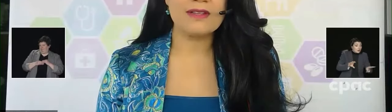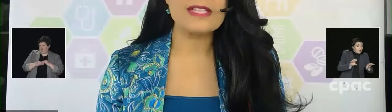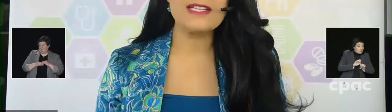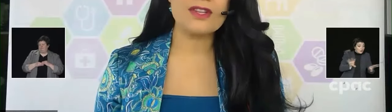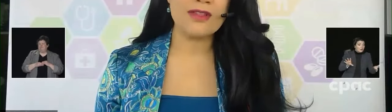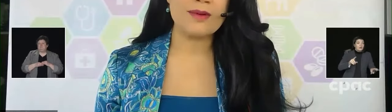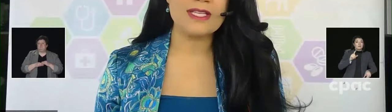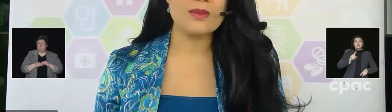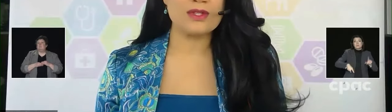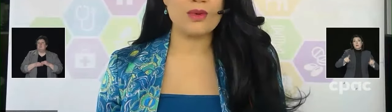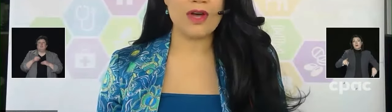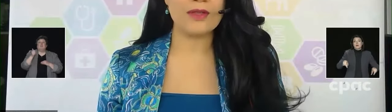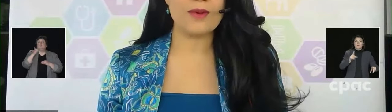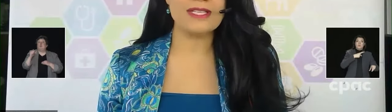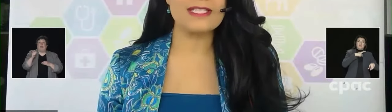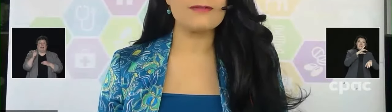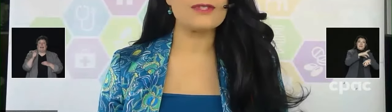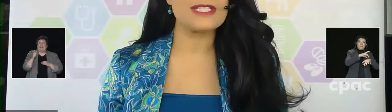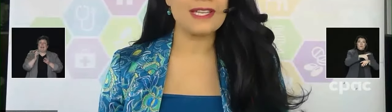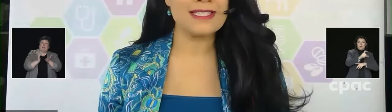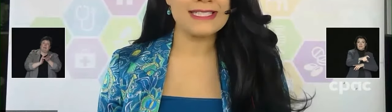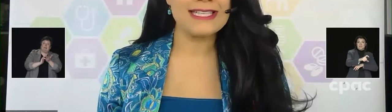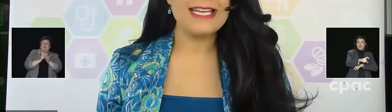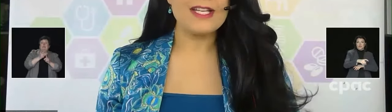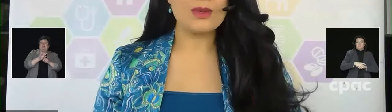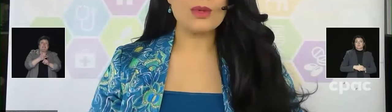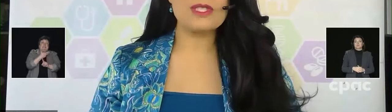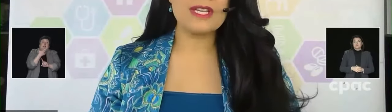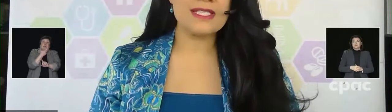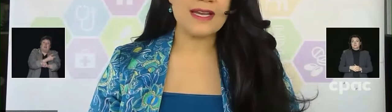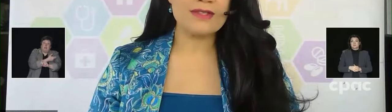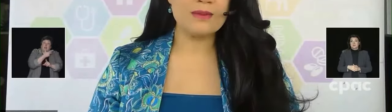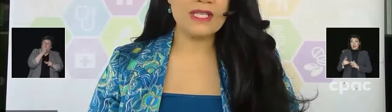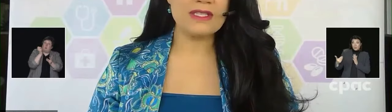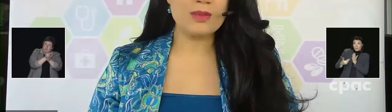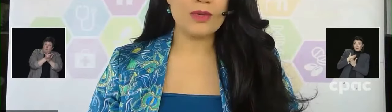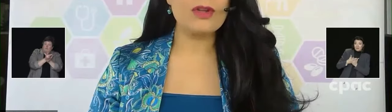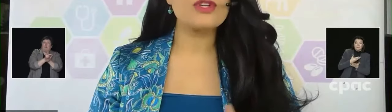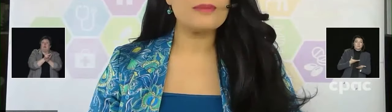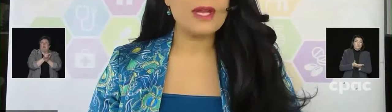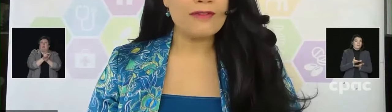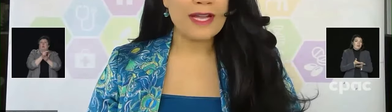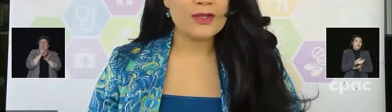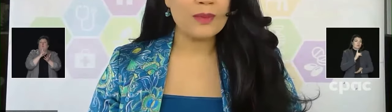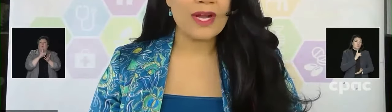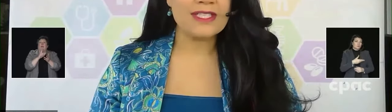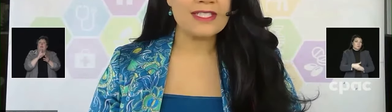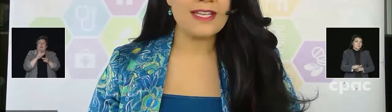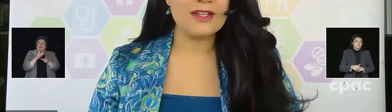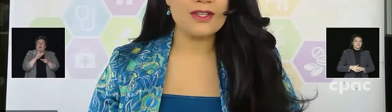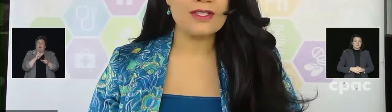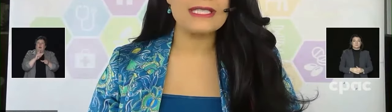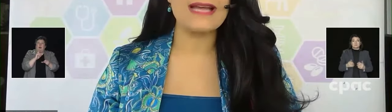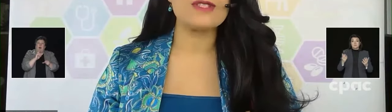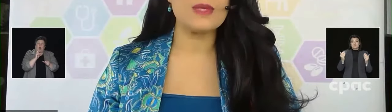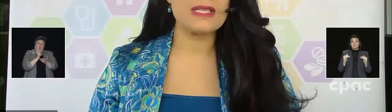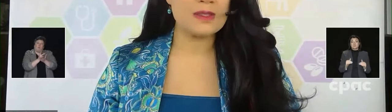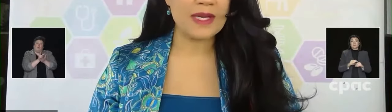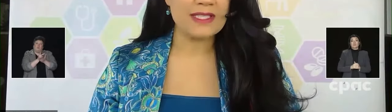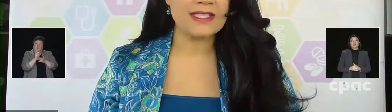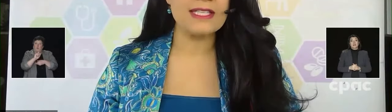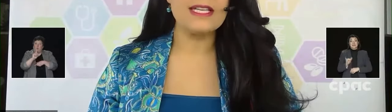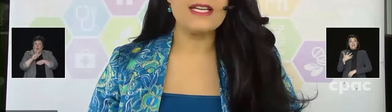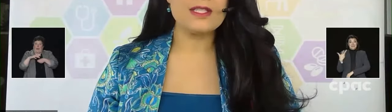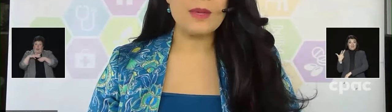the vaccine is authorized, we also authorize different sites. So those sites have to meet what we call good manufacturing practice standards. They have to